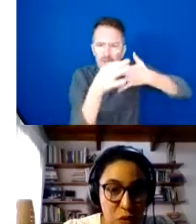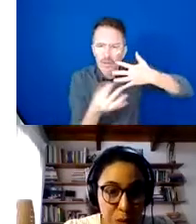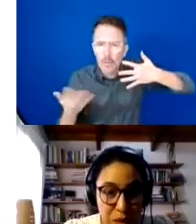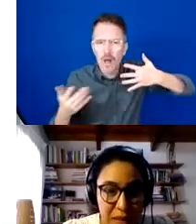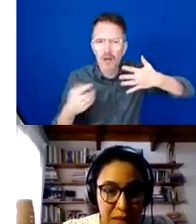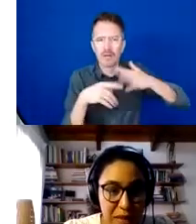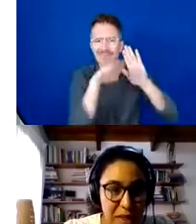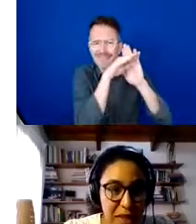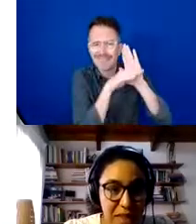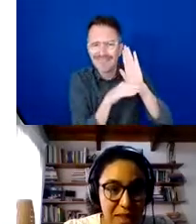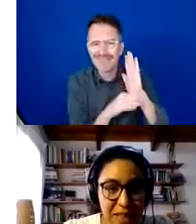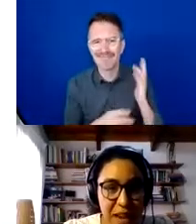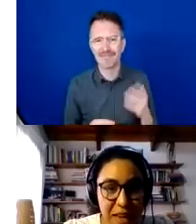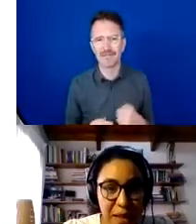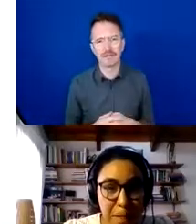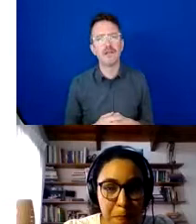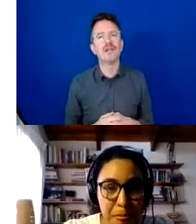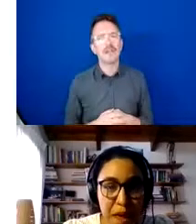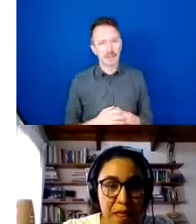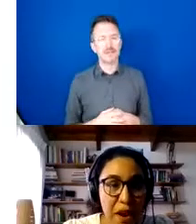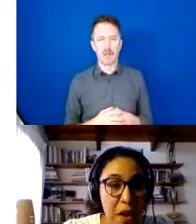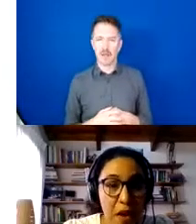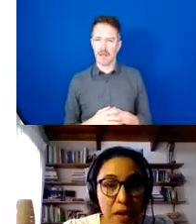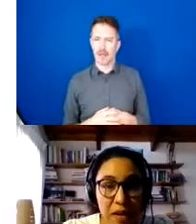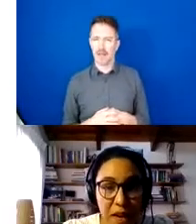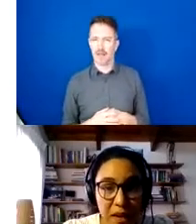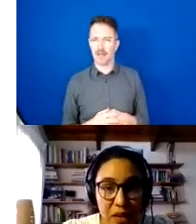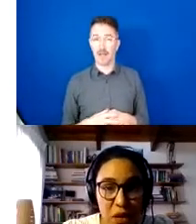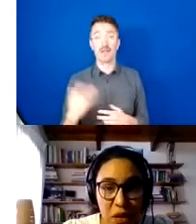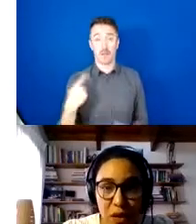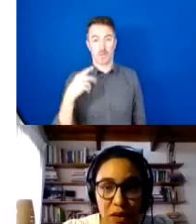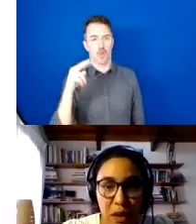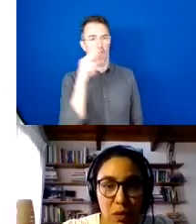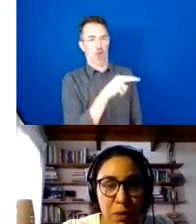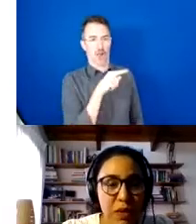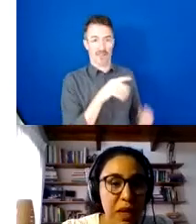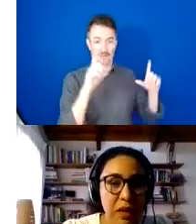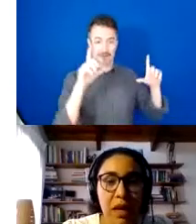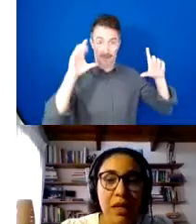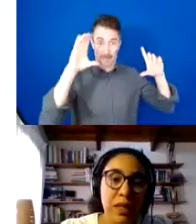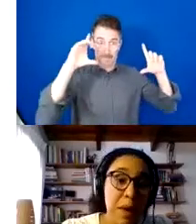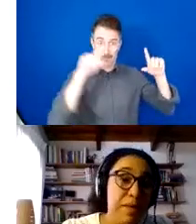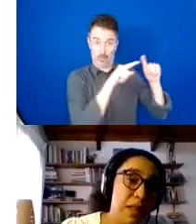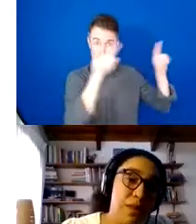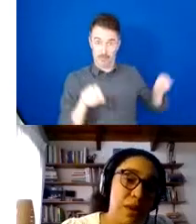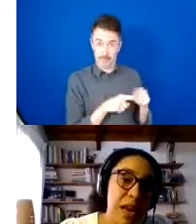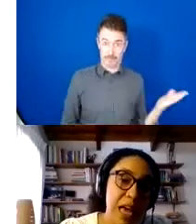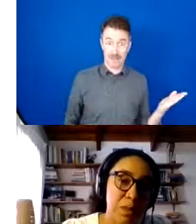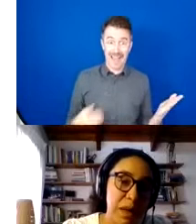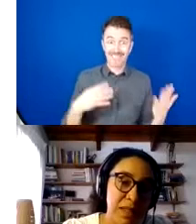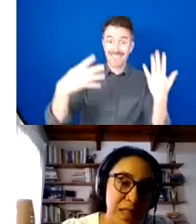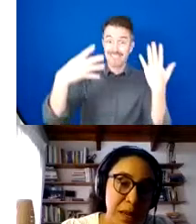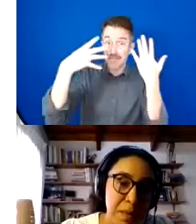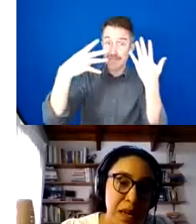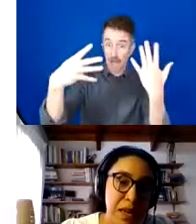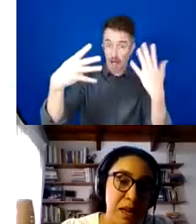is represented in this slide. There are 9 circles that represent some of the different